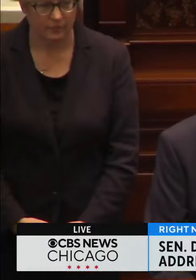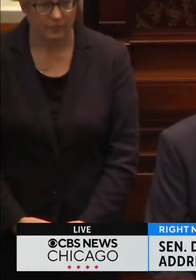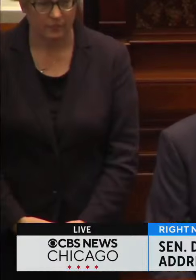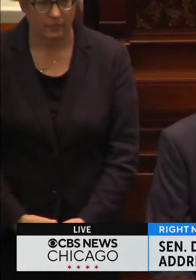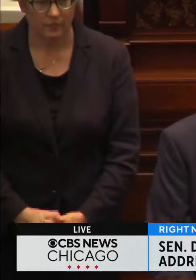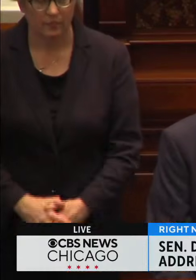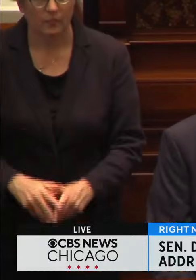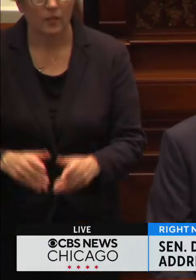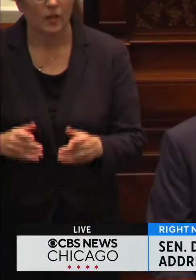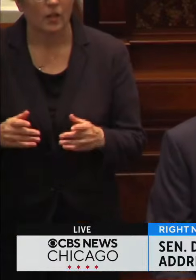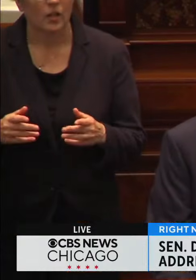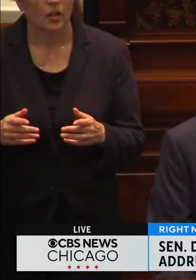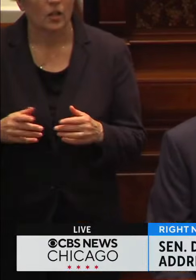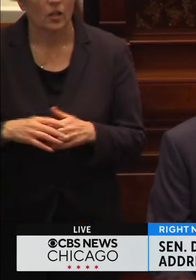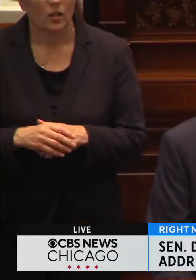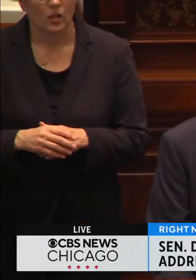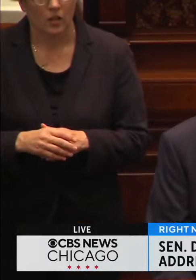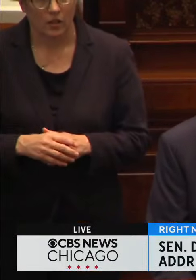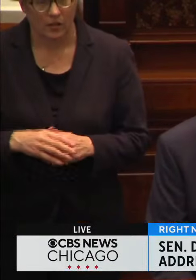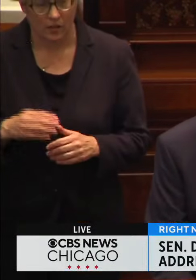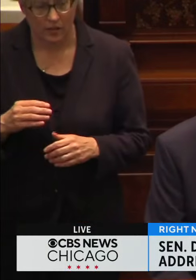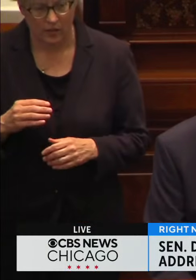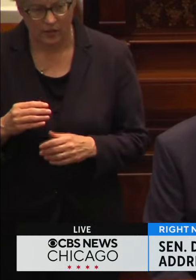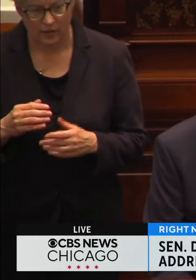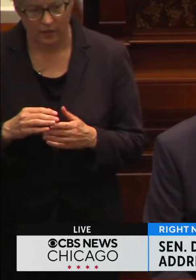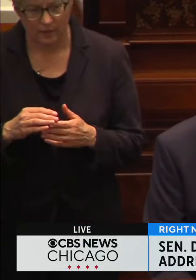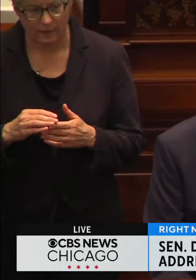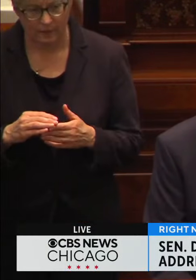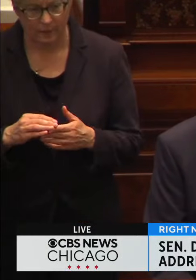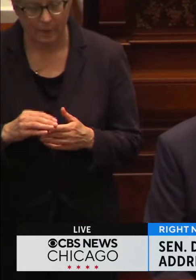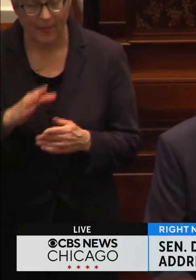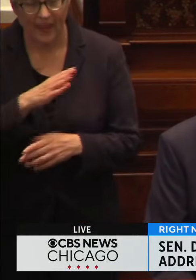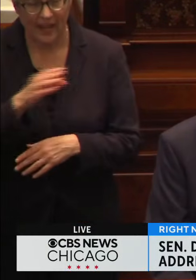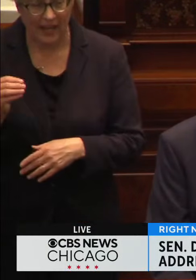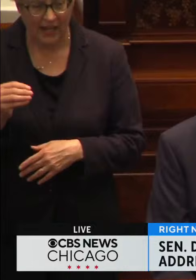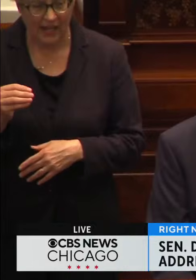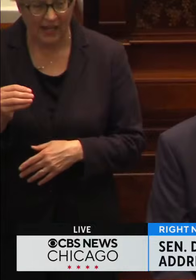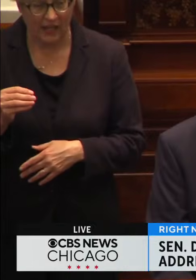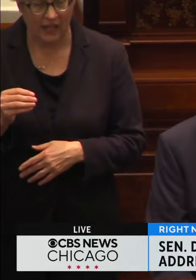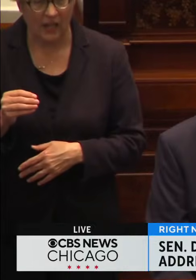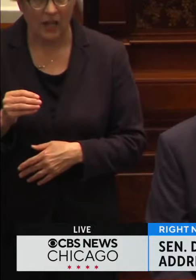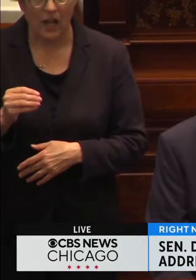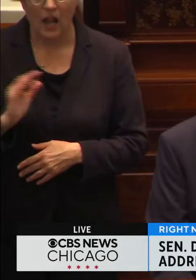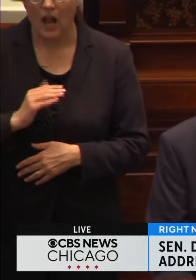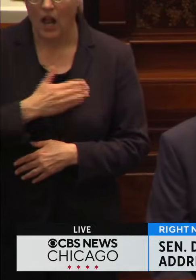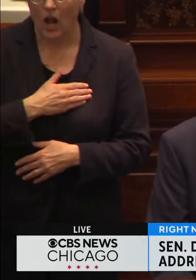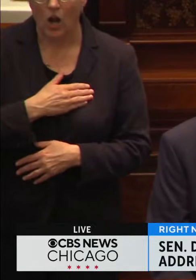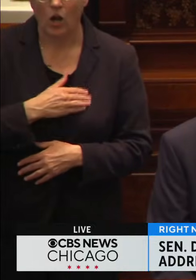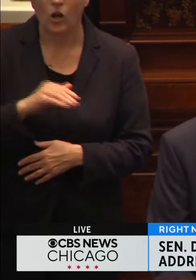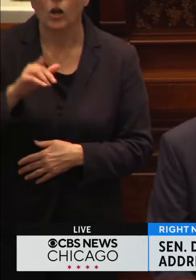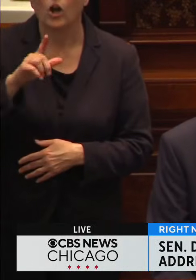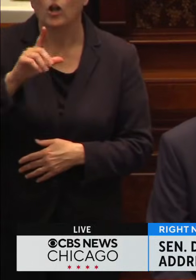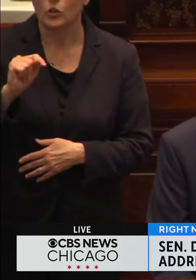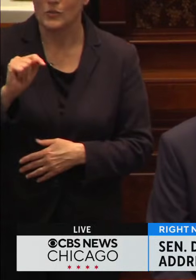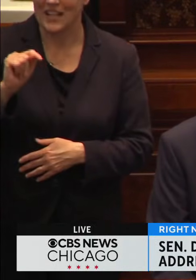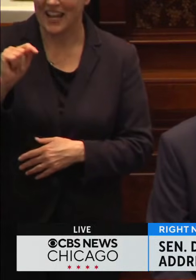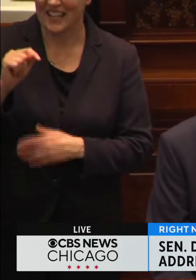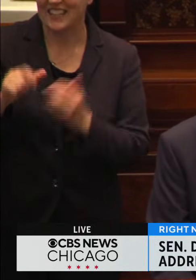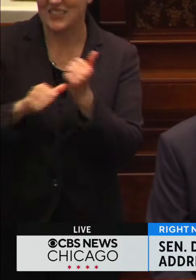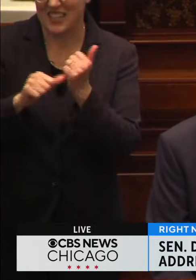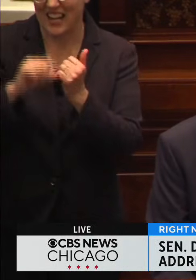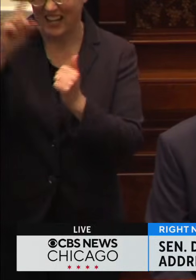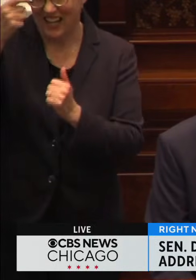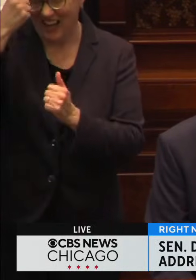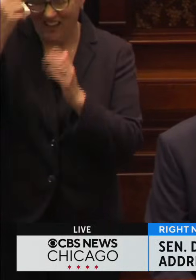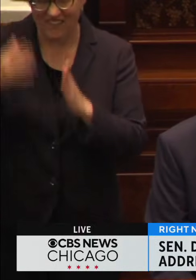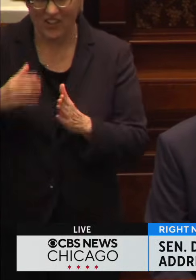Former Congresswoman Sherry Bustos, a graduate. In addition to that, our Lieutenant Governor, Juliana Stratton, is a graduate of the